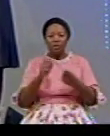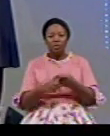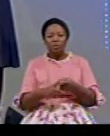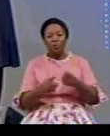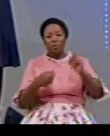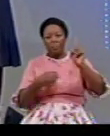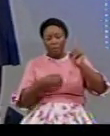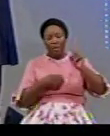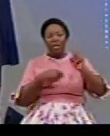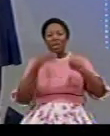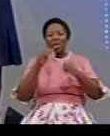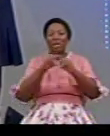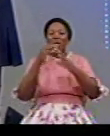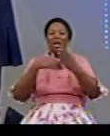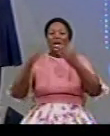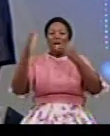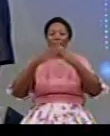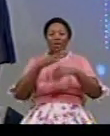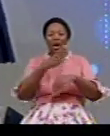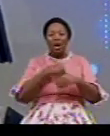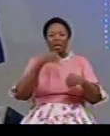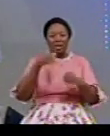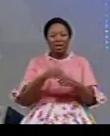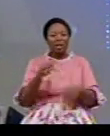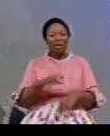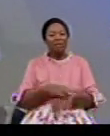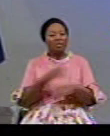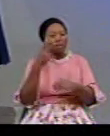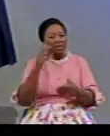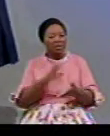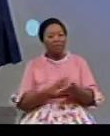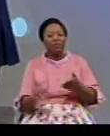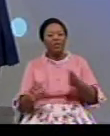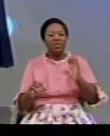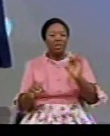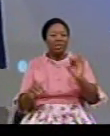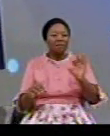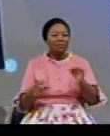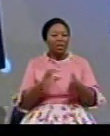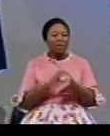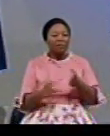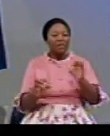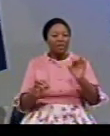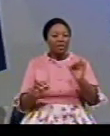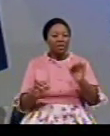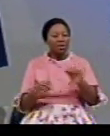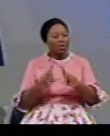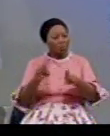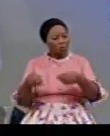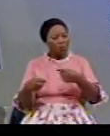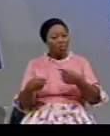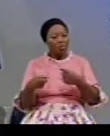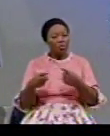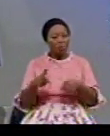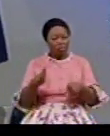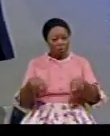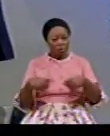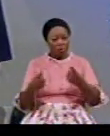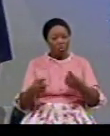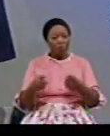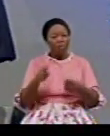rain from heaven from the reviving Redeemer. The